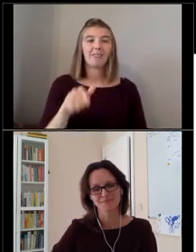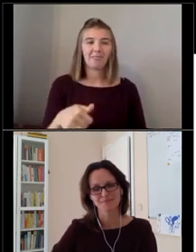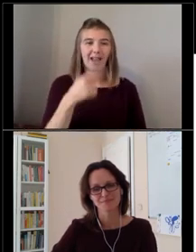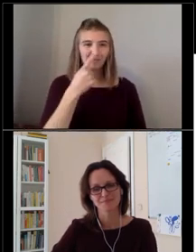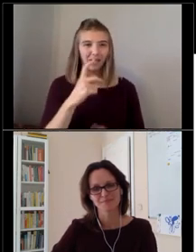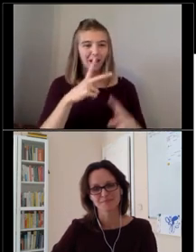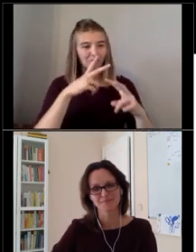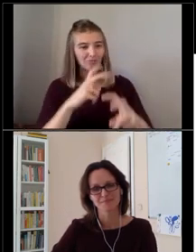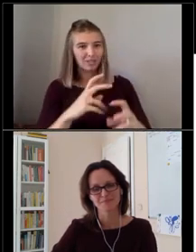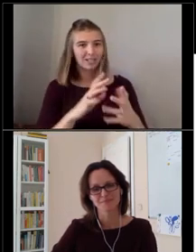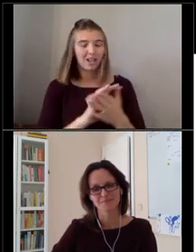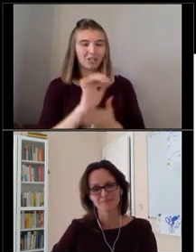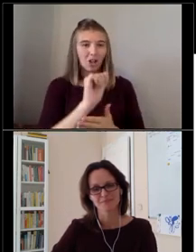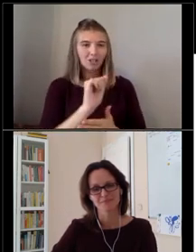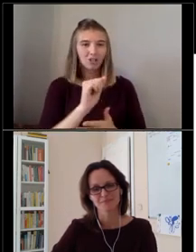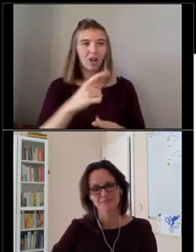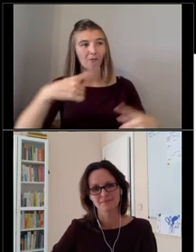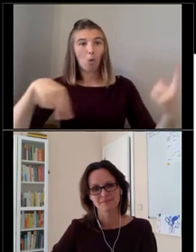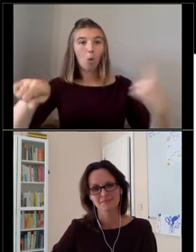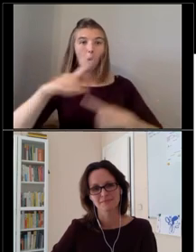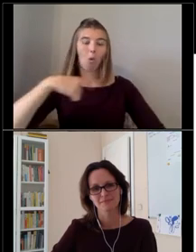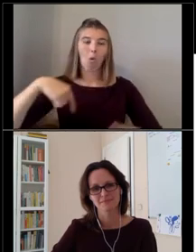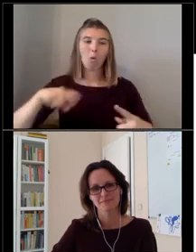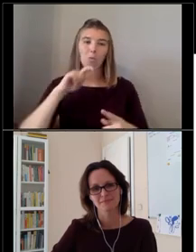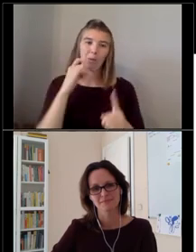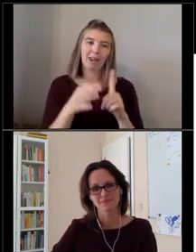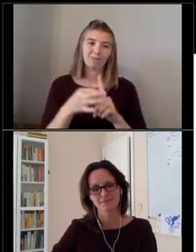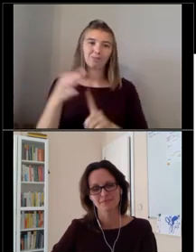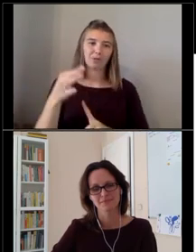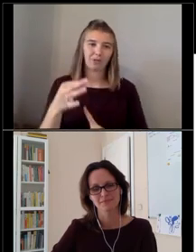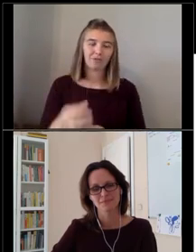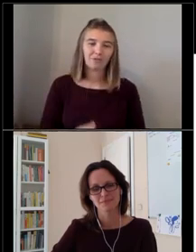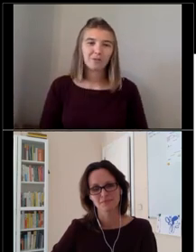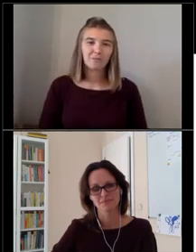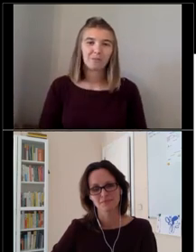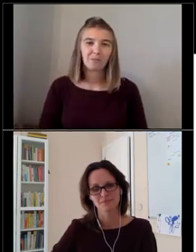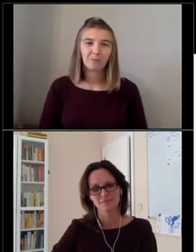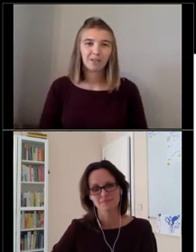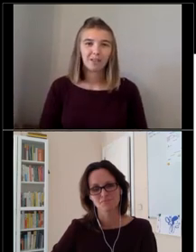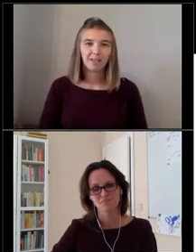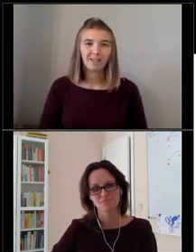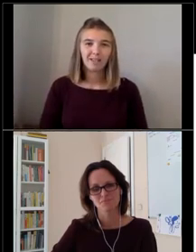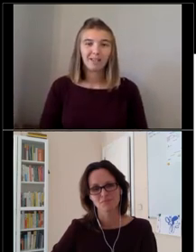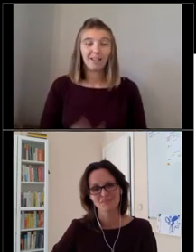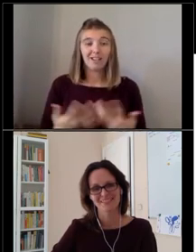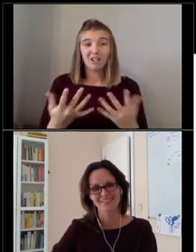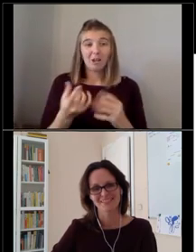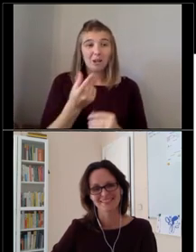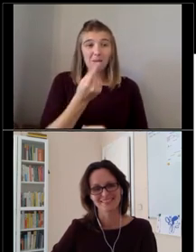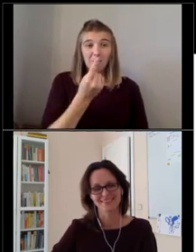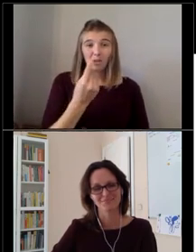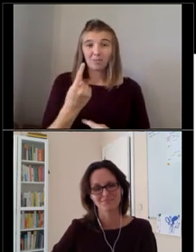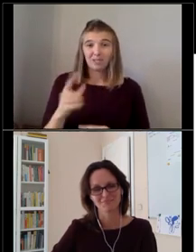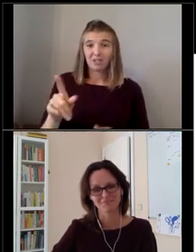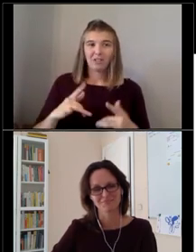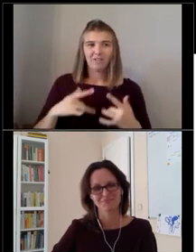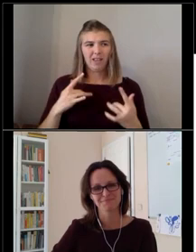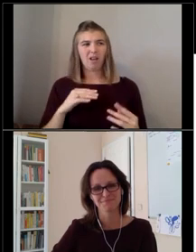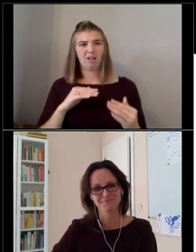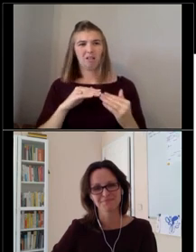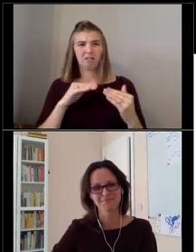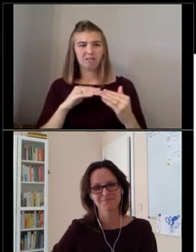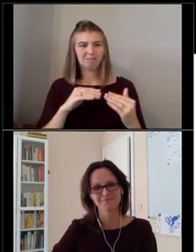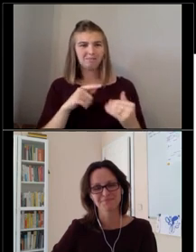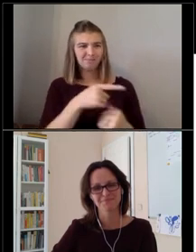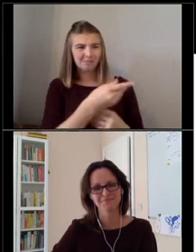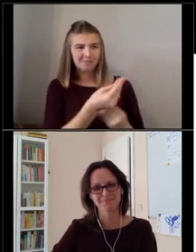research culture for all of us. So, you know, even if you do find some of the old guard still really want to hold that meeting in the